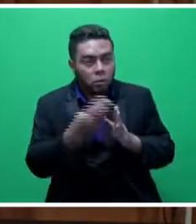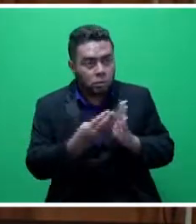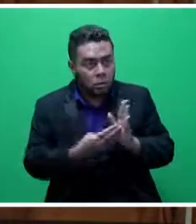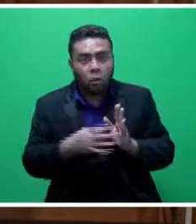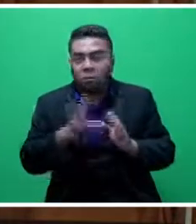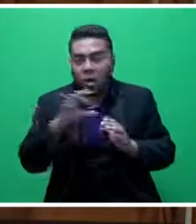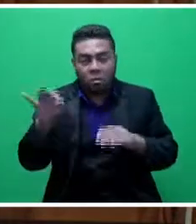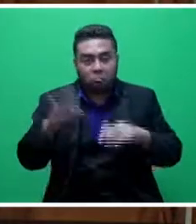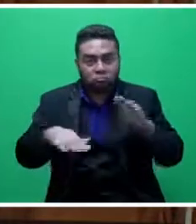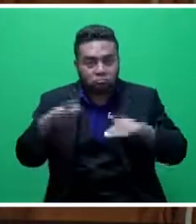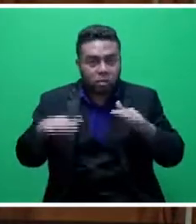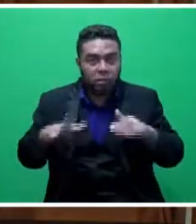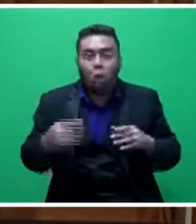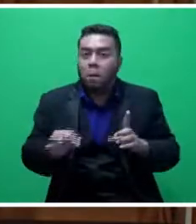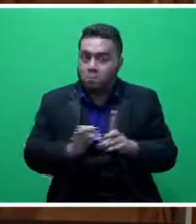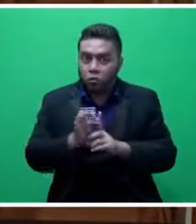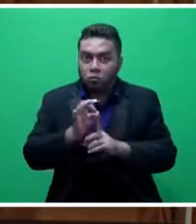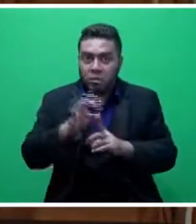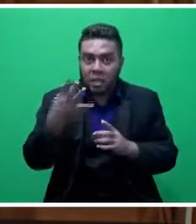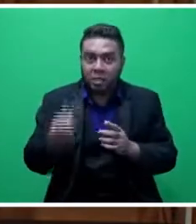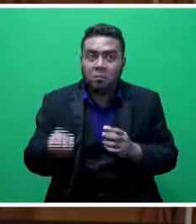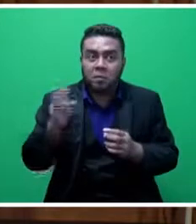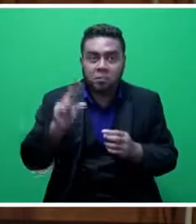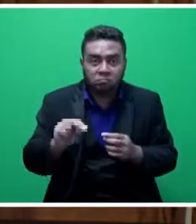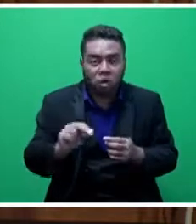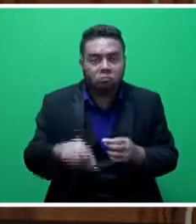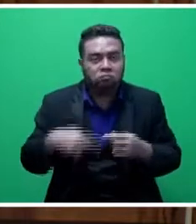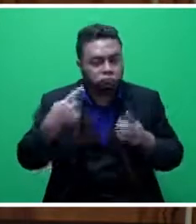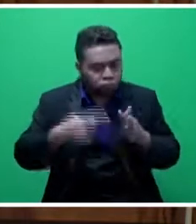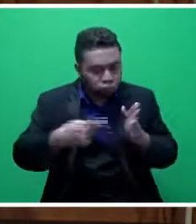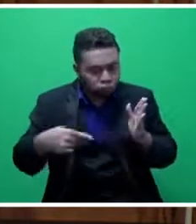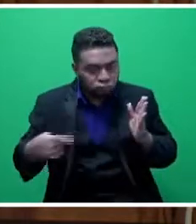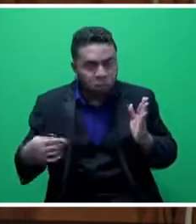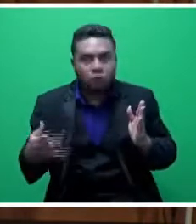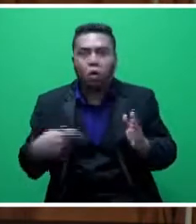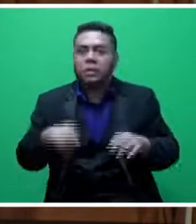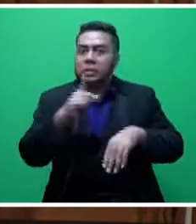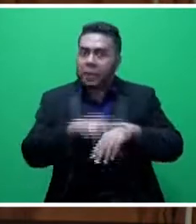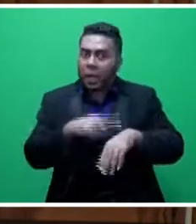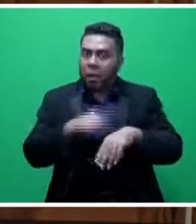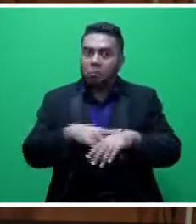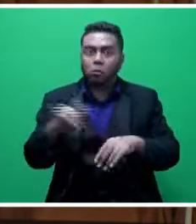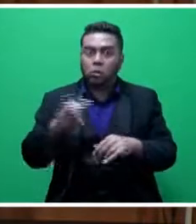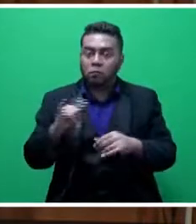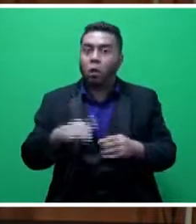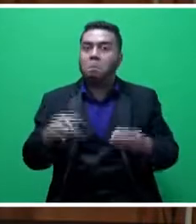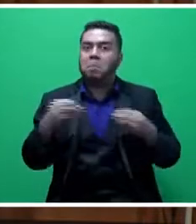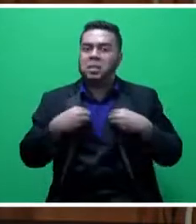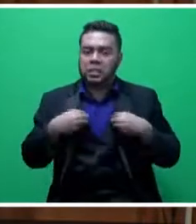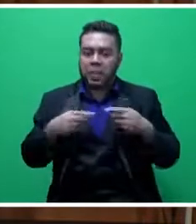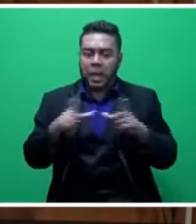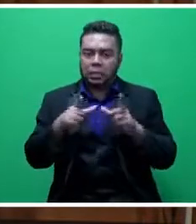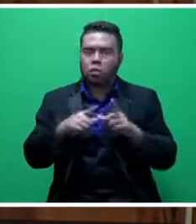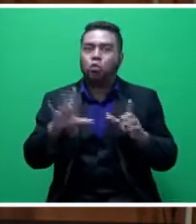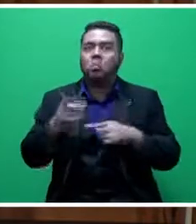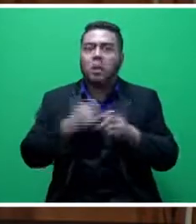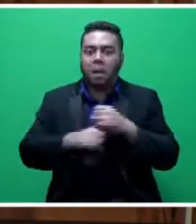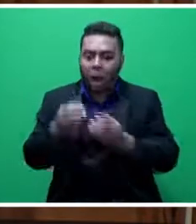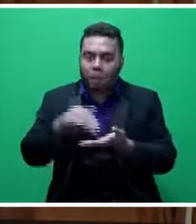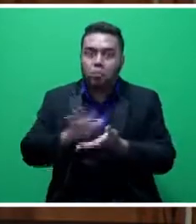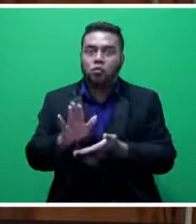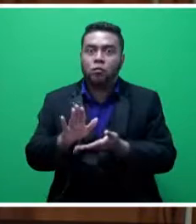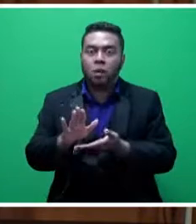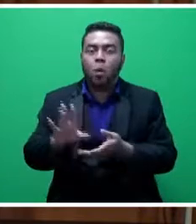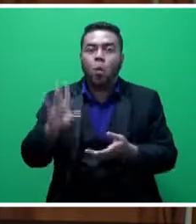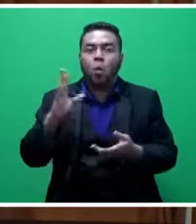doubt there's quite a lot of improvement had been carried out in respect of the time it used to take for business licenses to be approved. We found